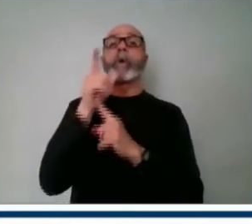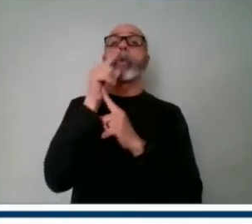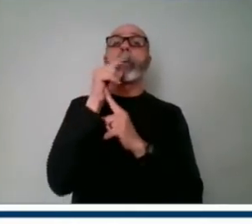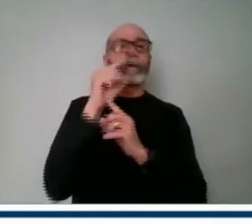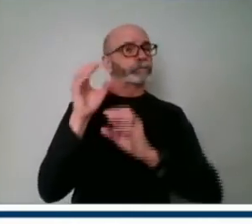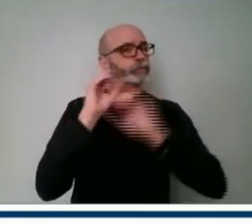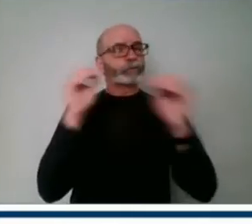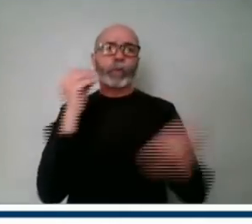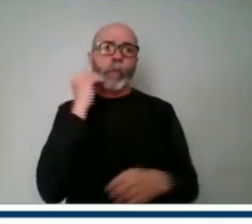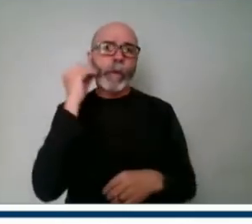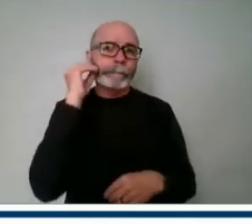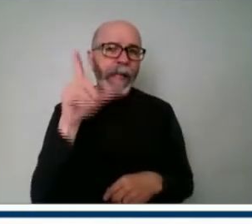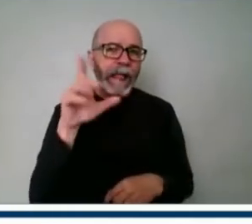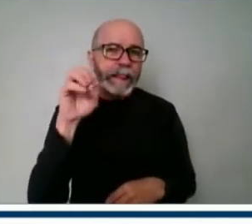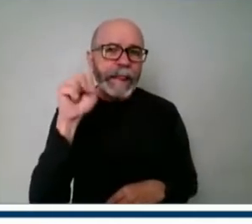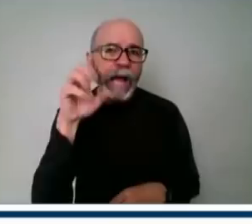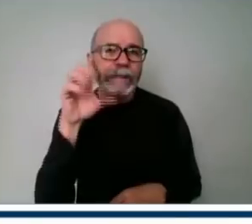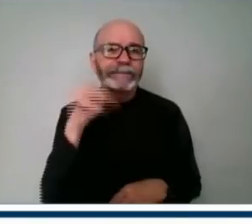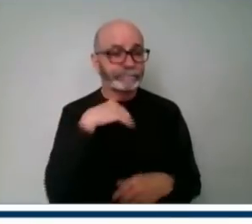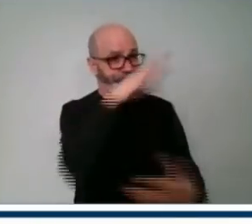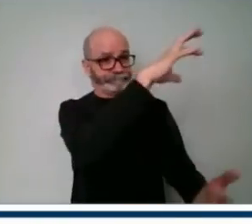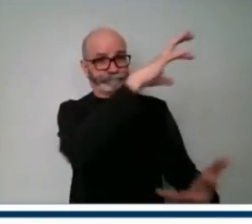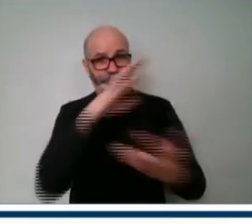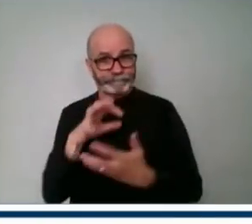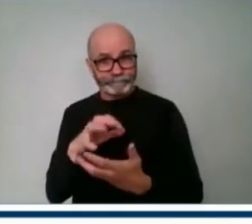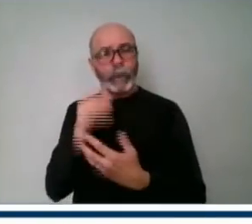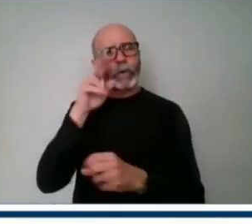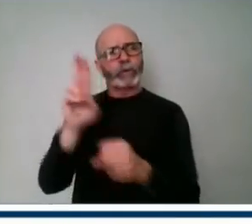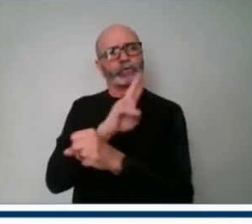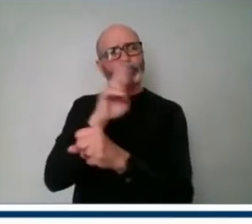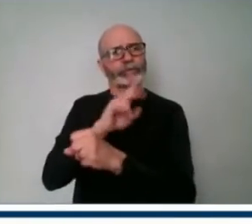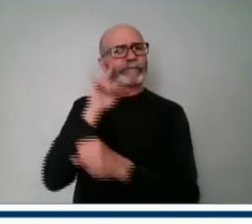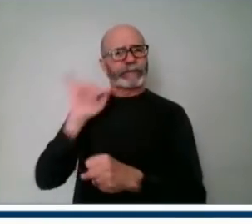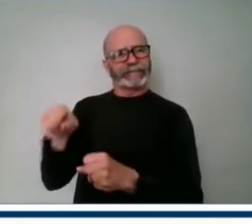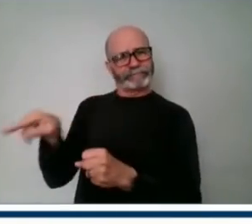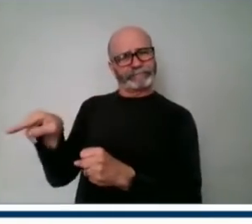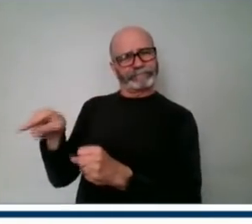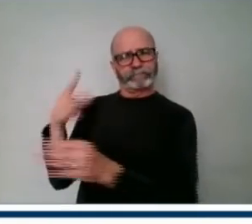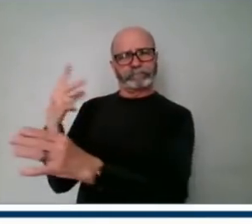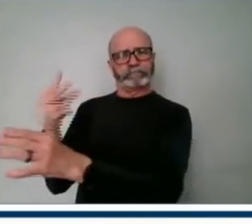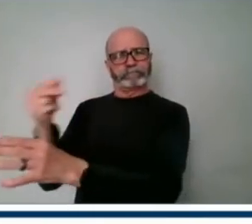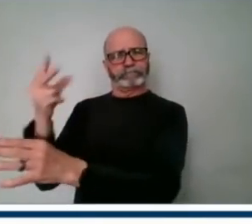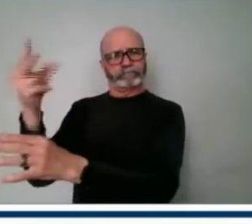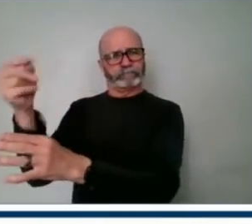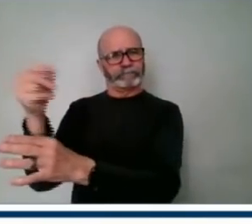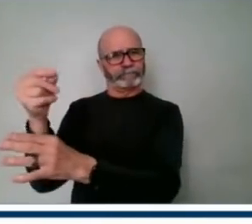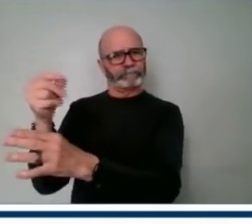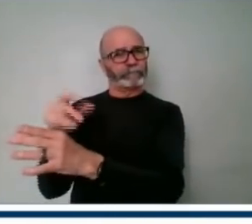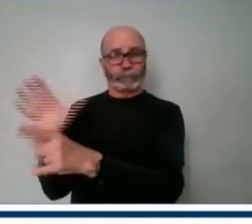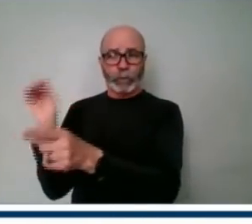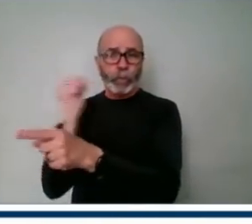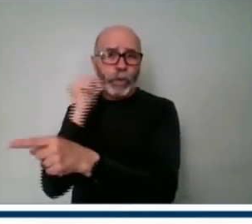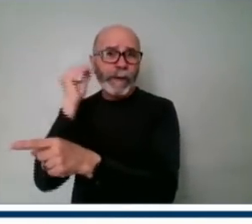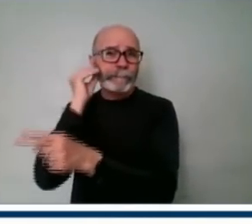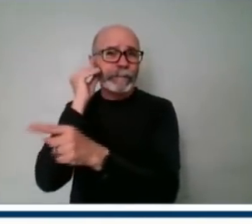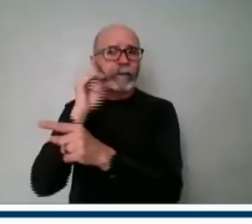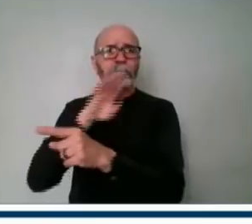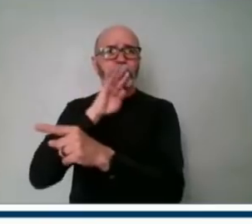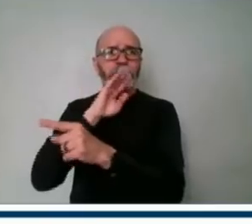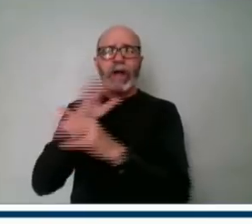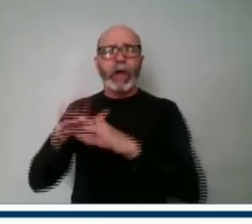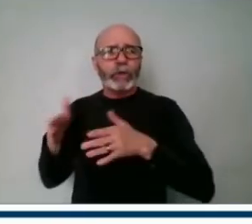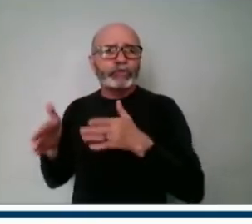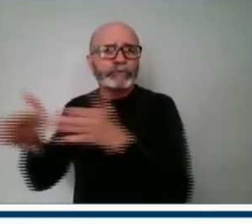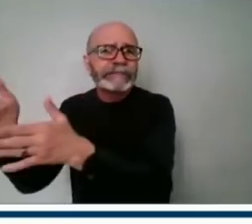it. But we're moving ahead with starting immunizing our homeless populations early in April. And we'll use, if